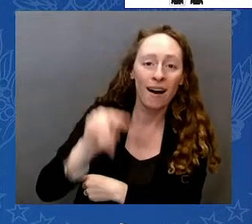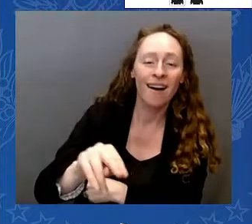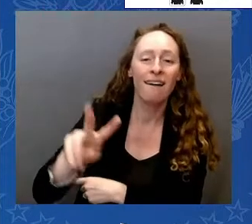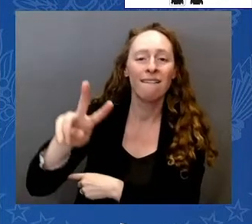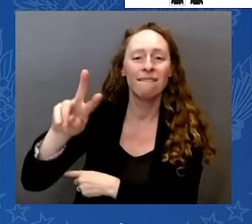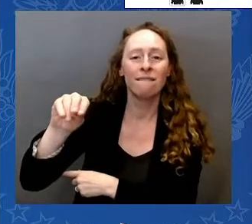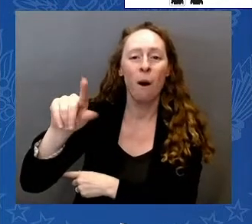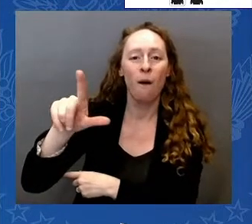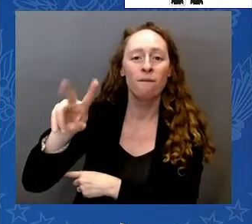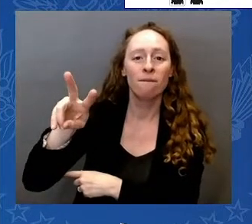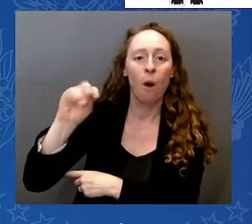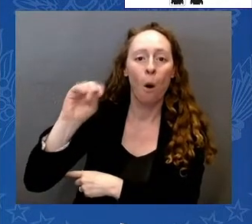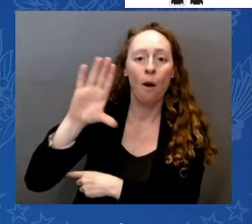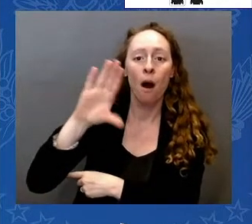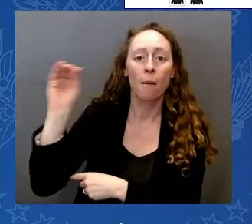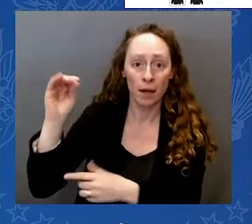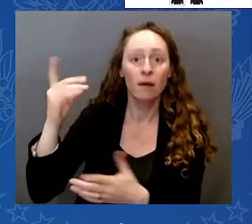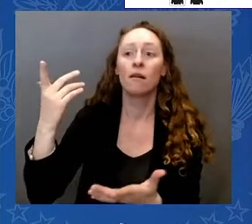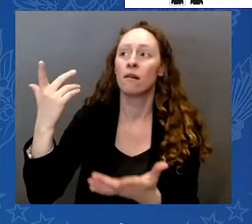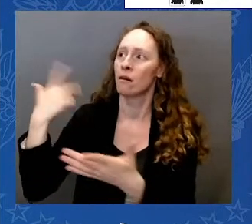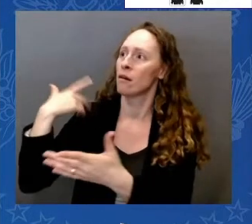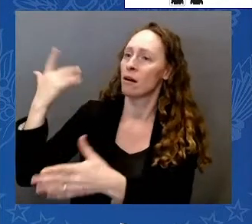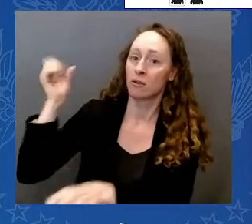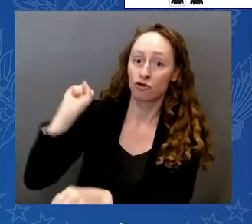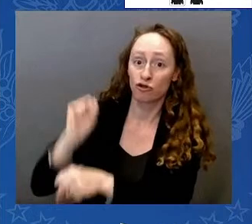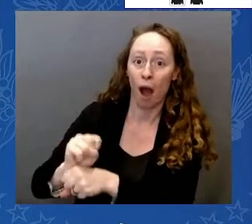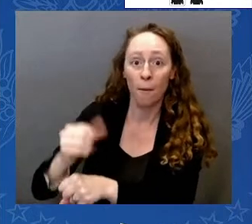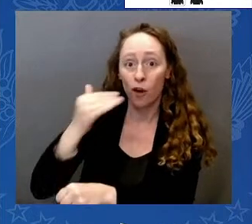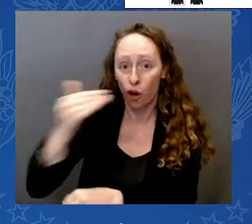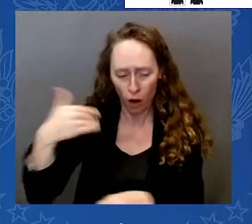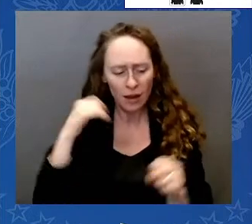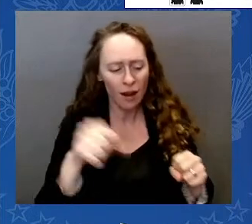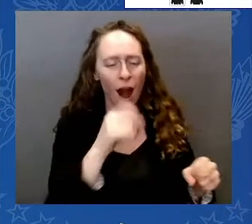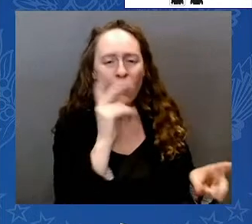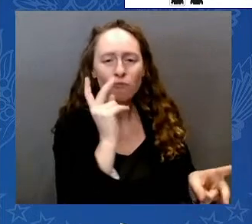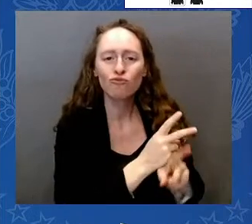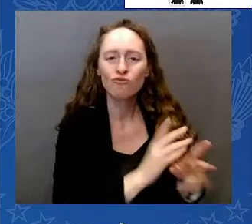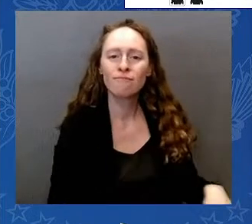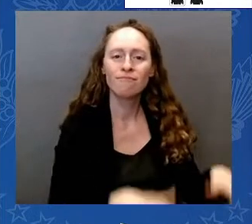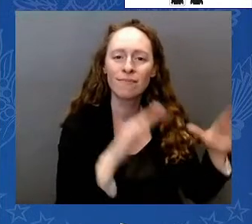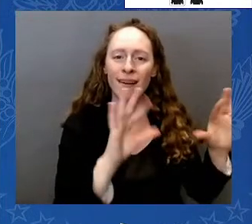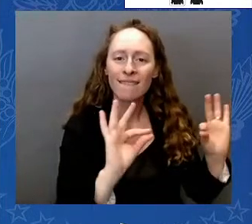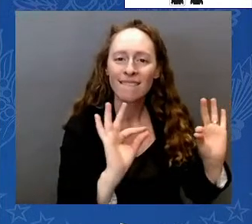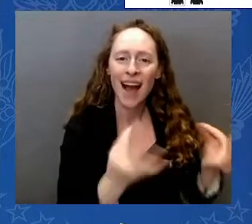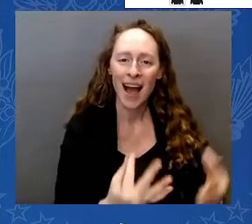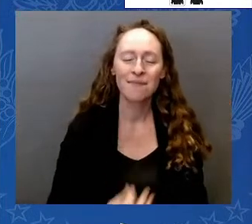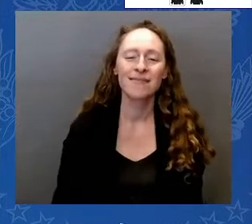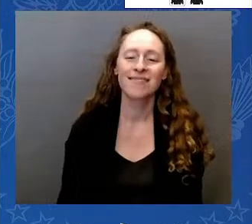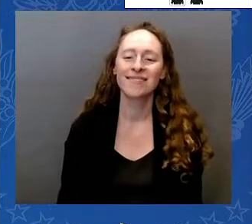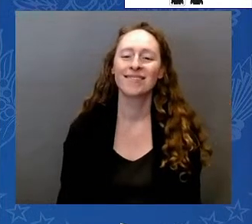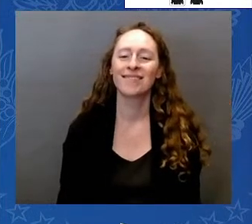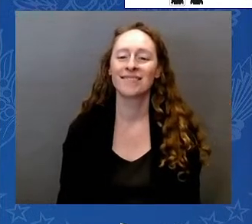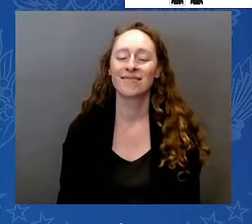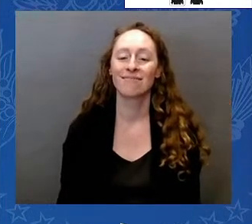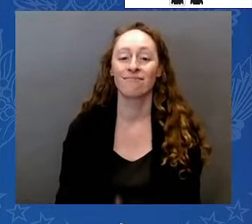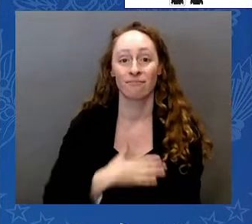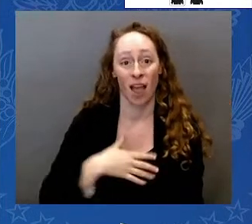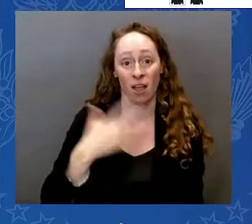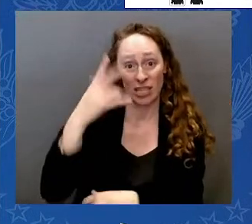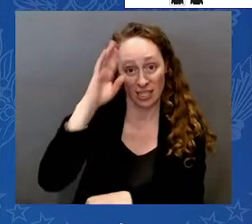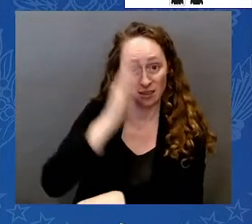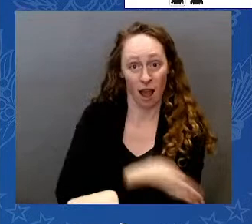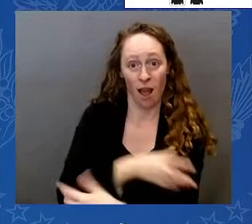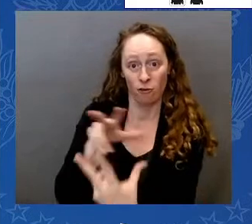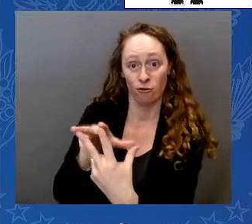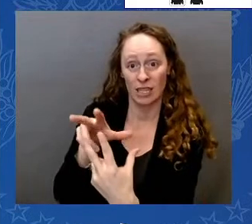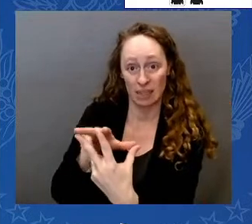me to send my 3 sons to college. So thank you, Mr. President, for the work you're doing to make sure that we build more things in